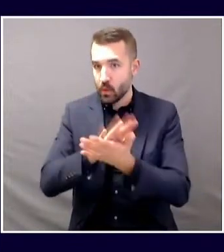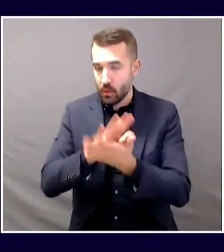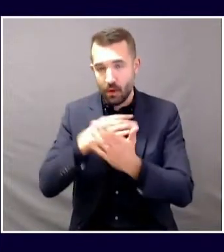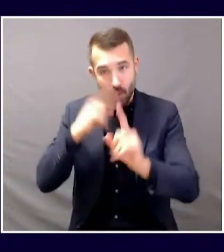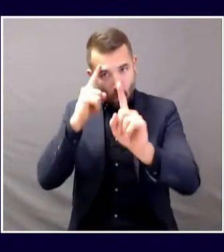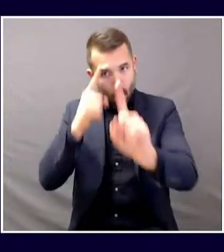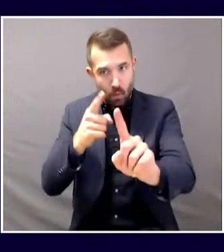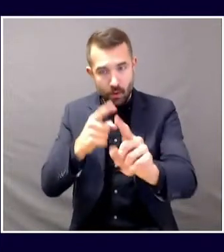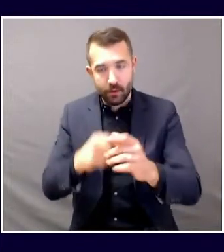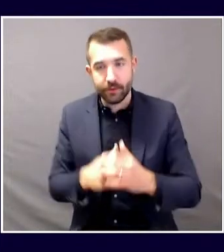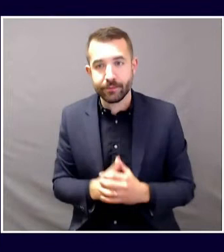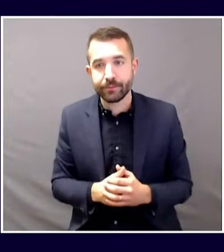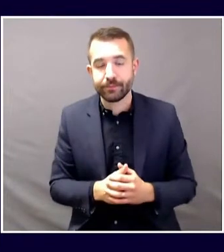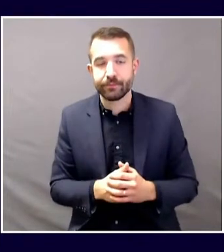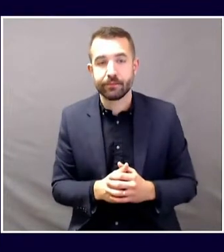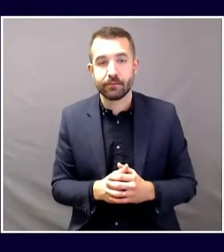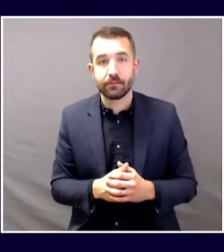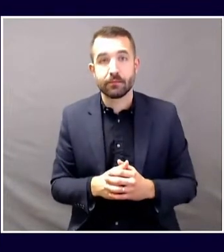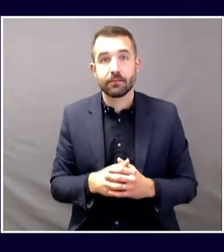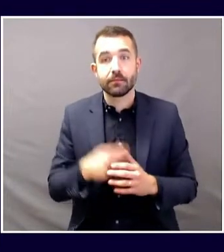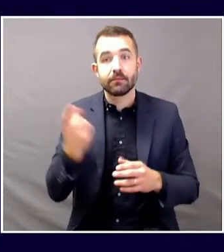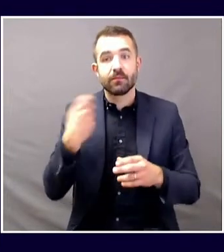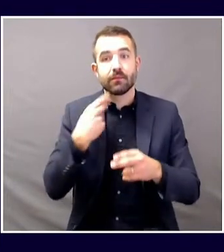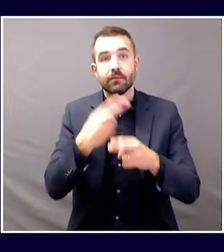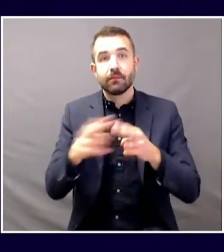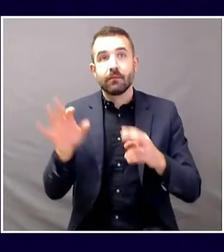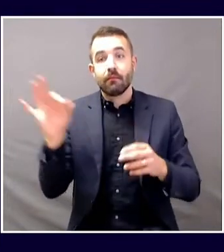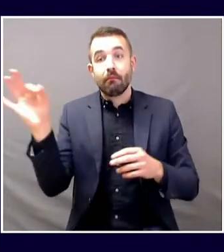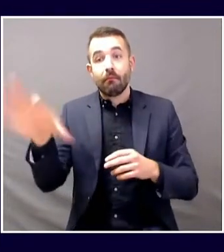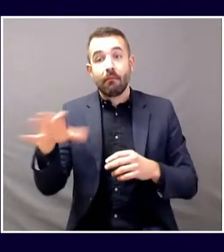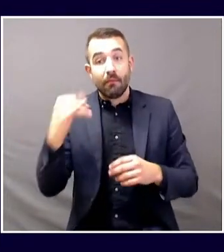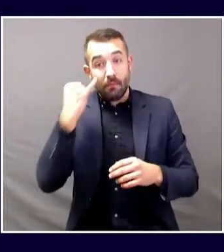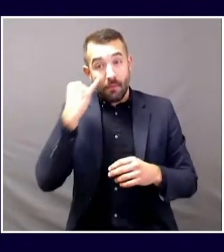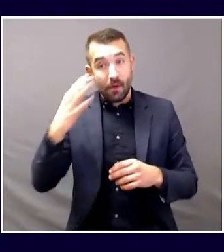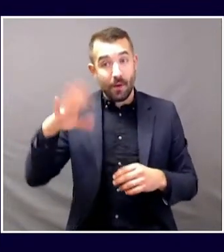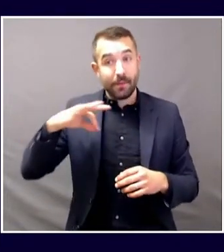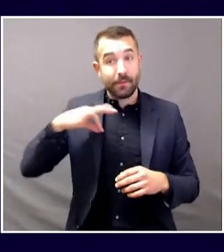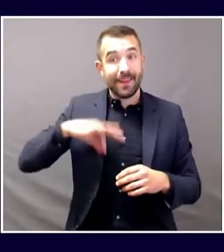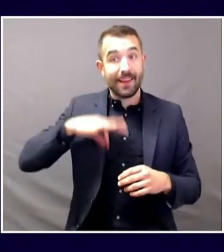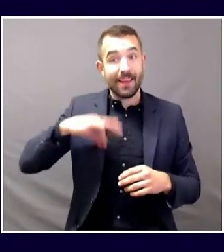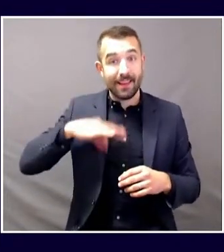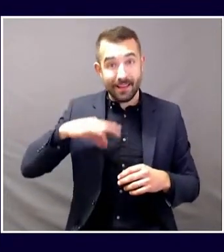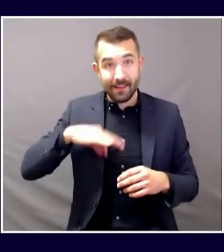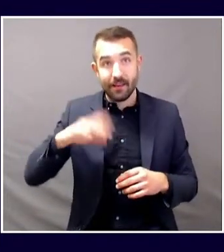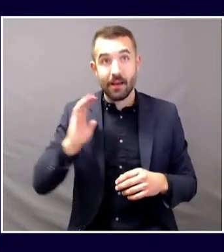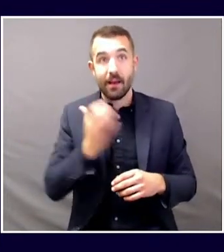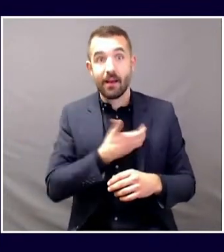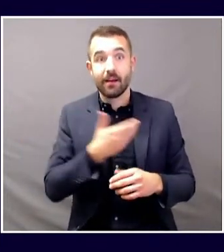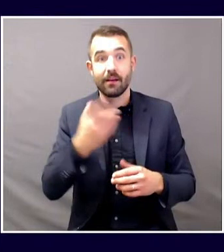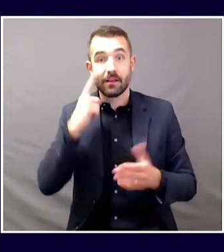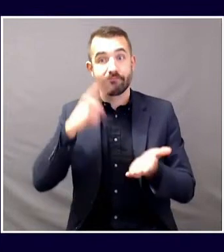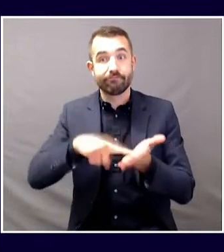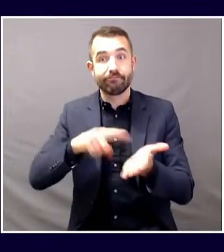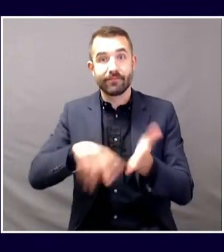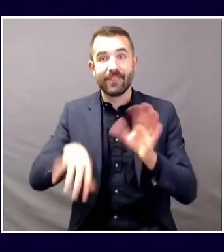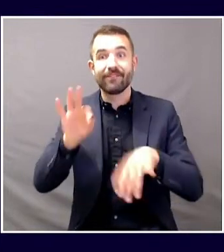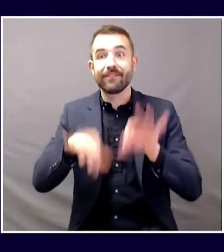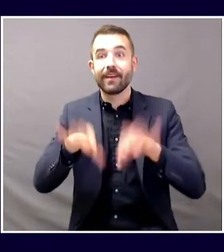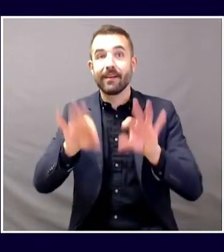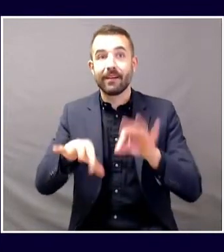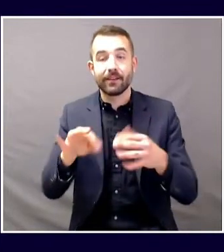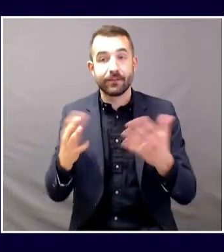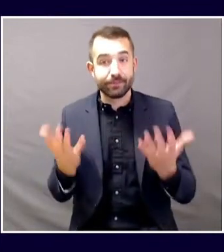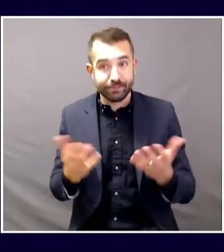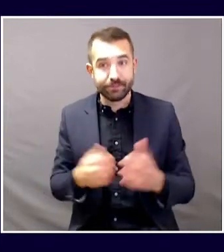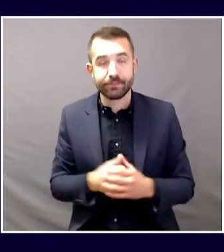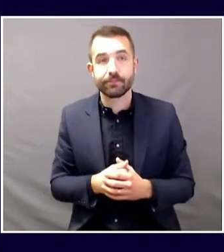one other quick little note, Eric. The findings in Maine were recently mirrored by a report that health and